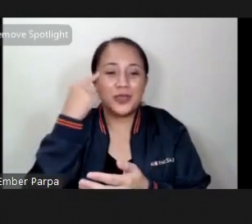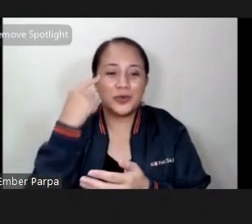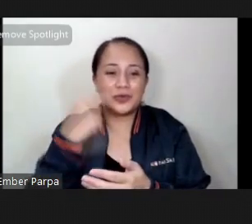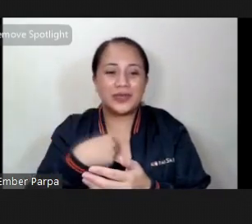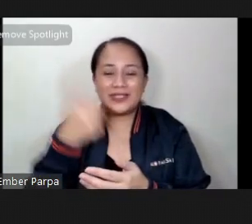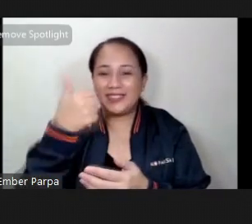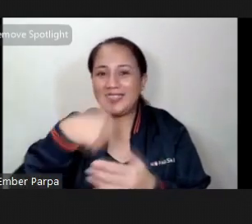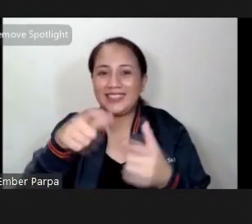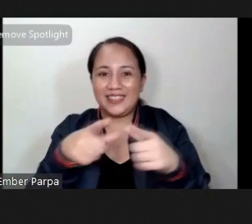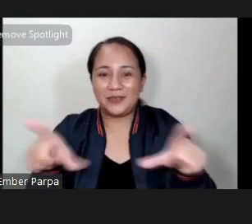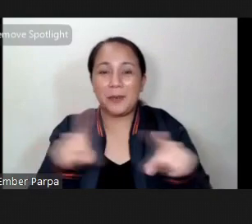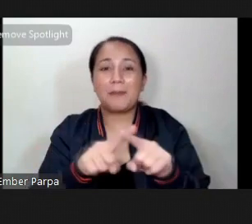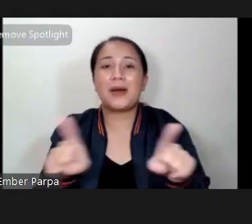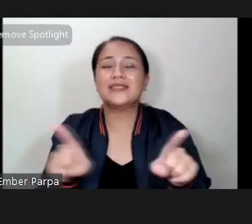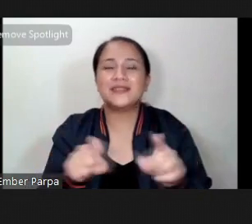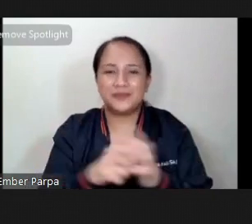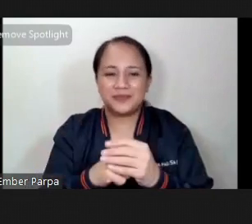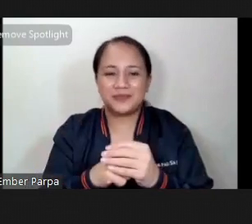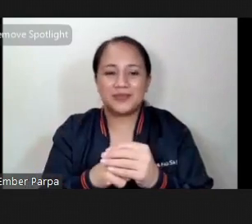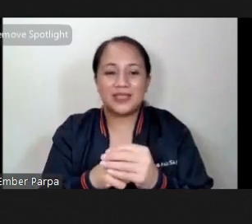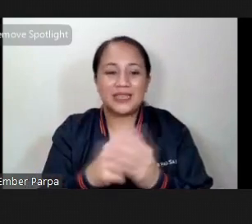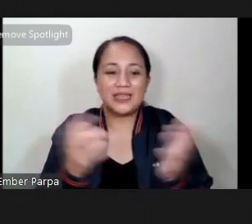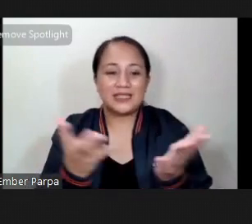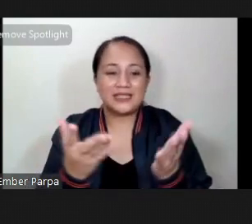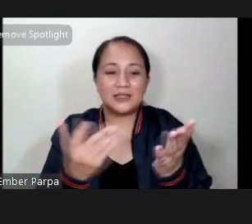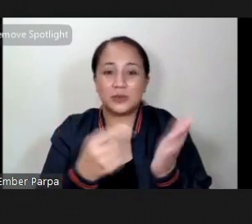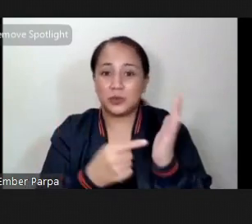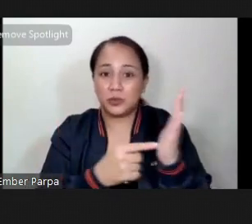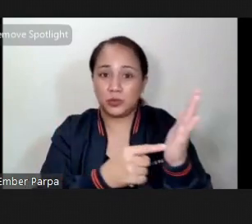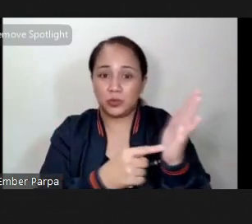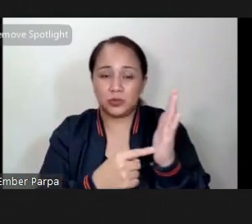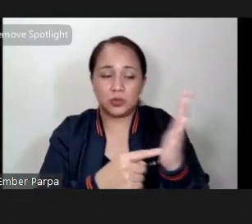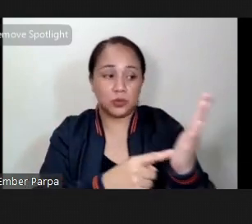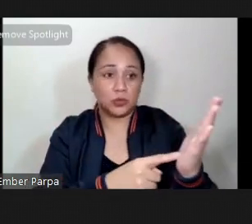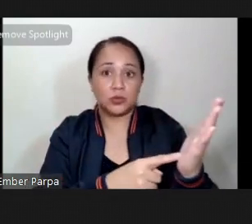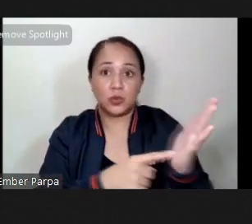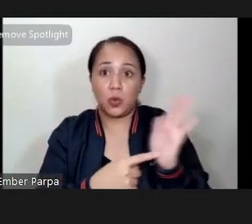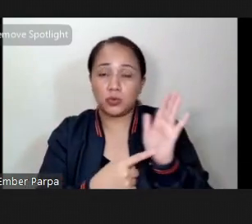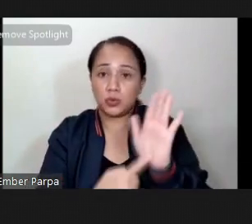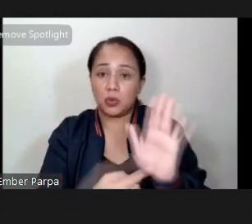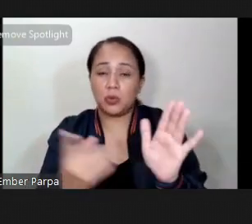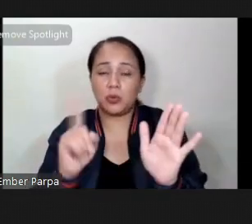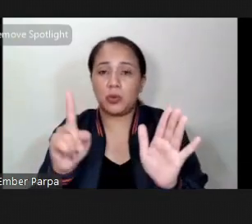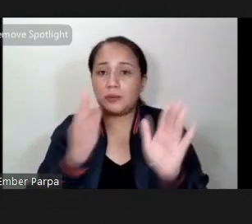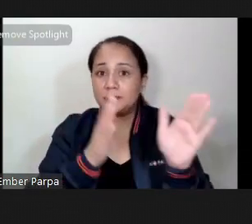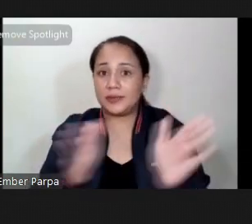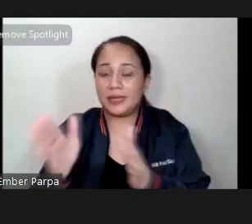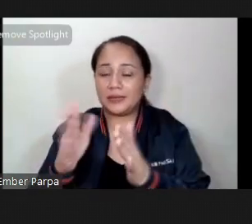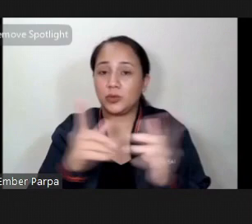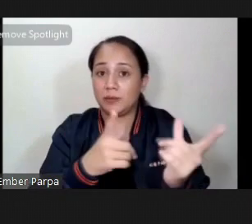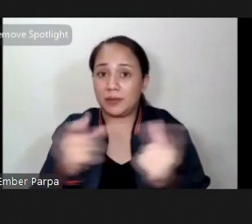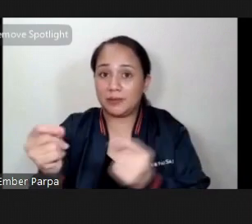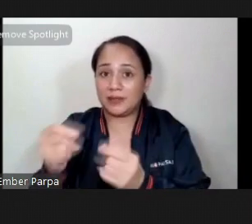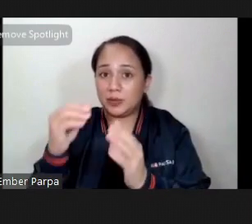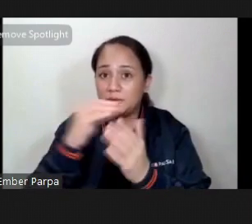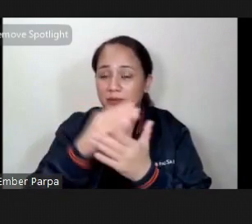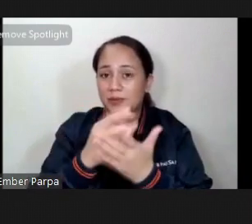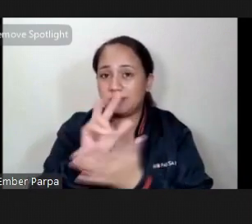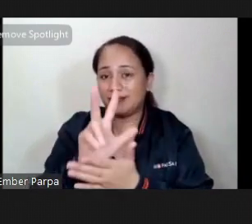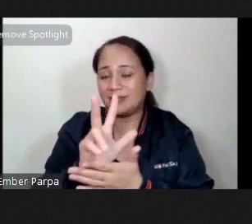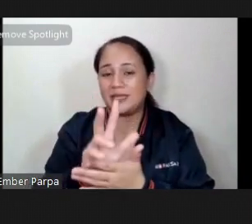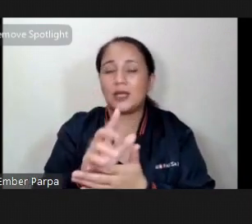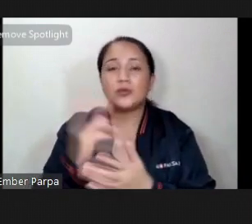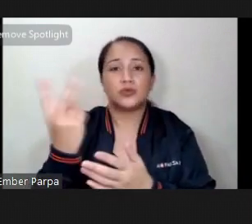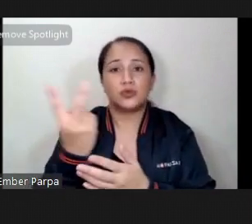any language. But here to show us how we plan to implement this component are two of our